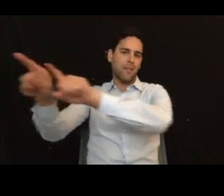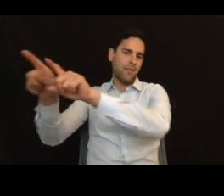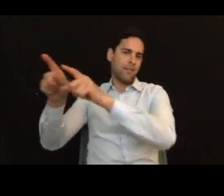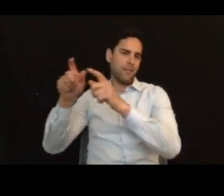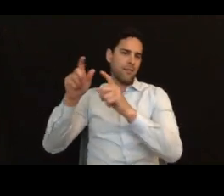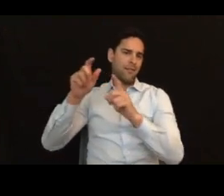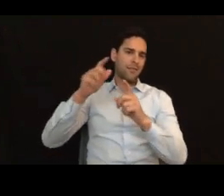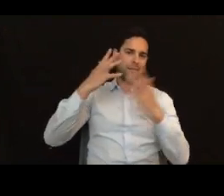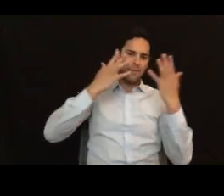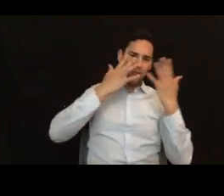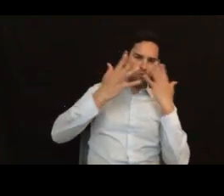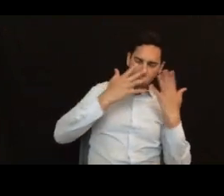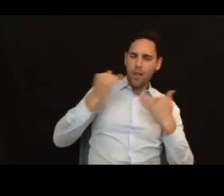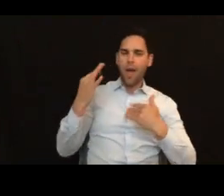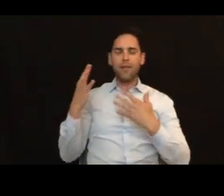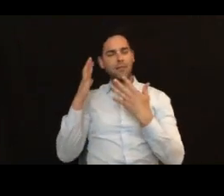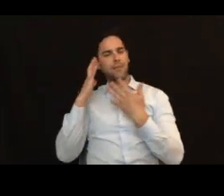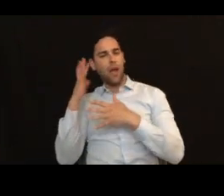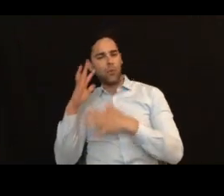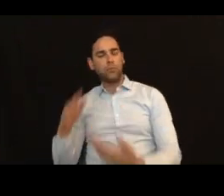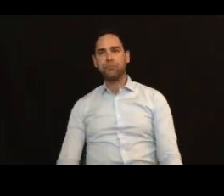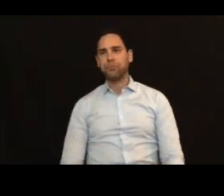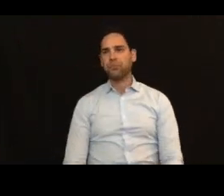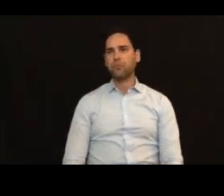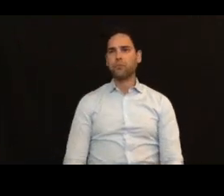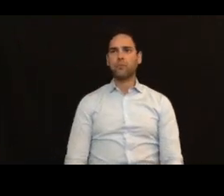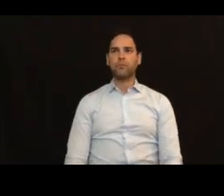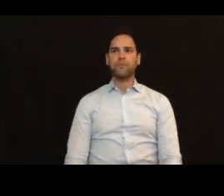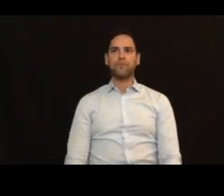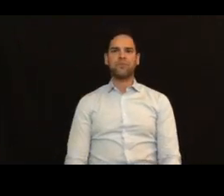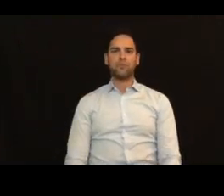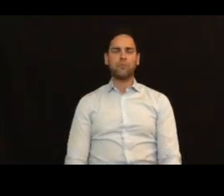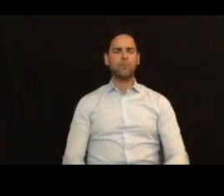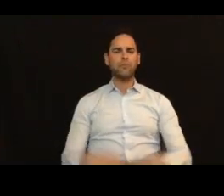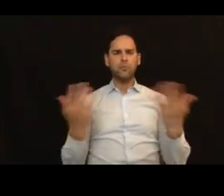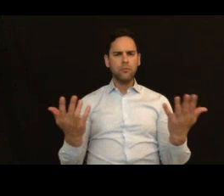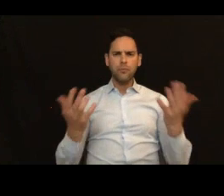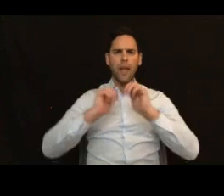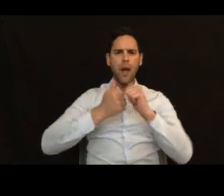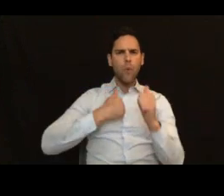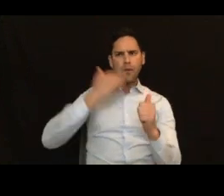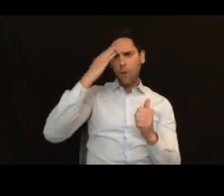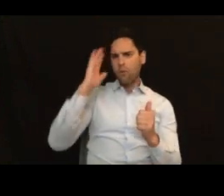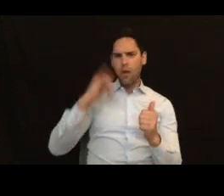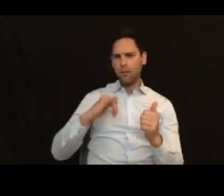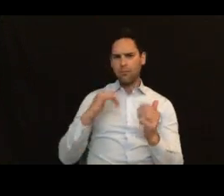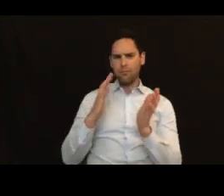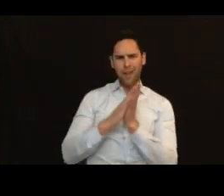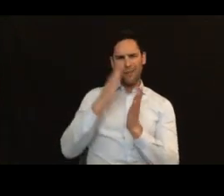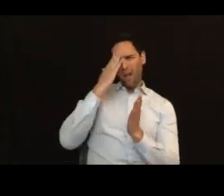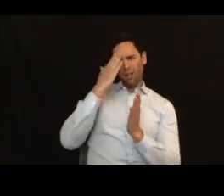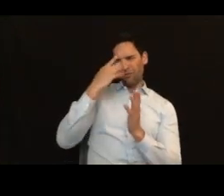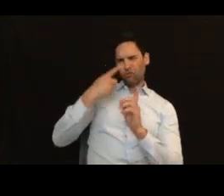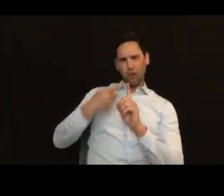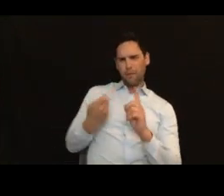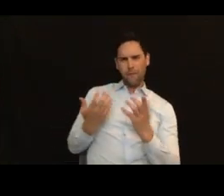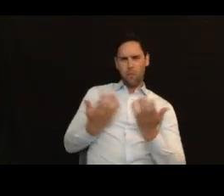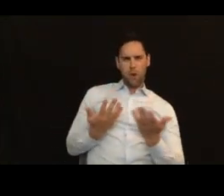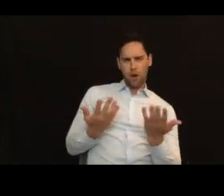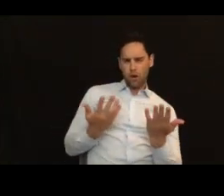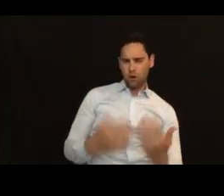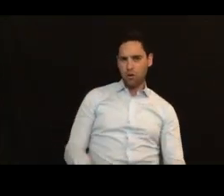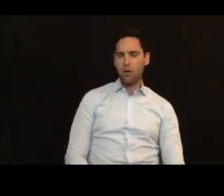So how do I know these things? Where does my knowledge come from? And I guess I want to think a little bit about the role of